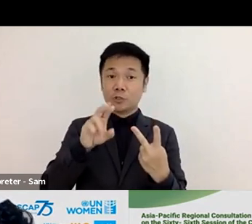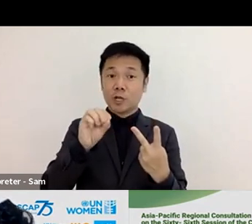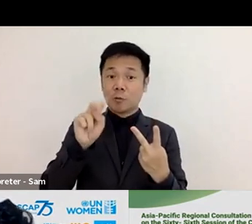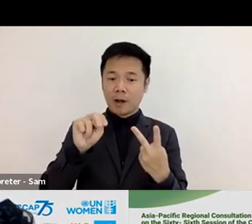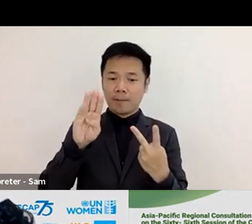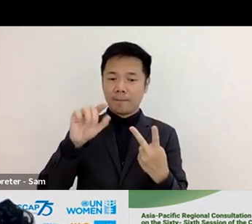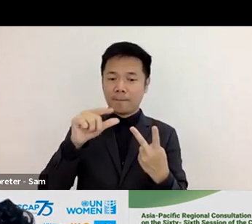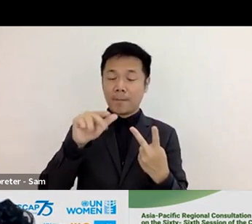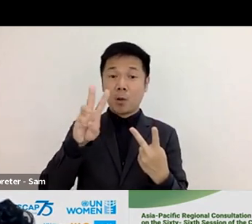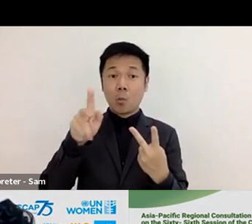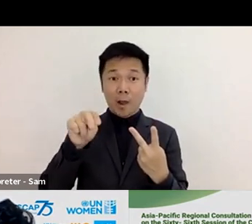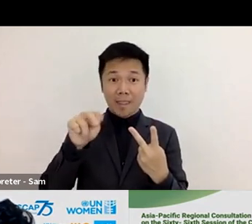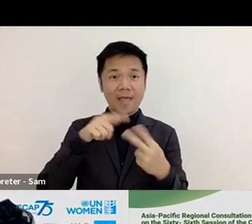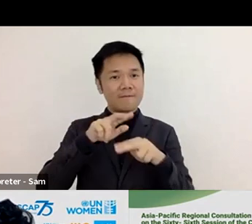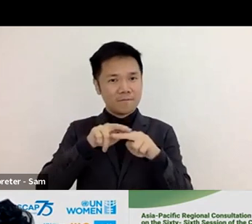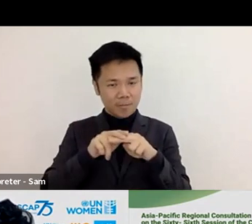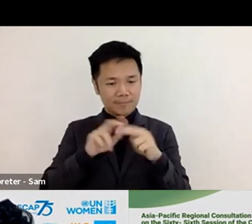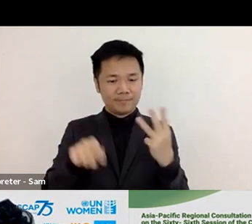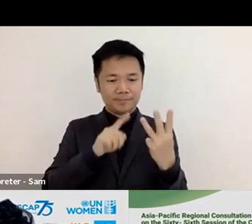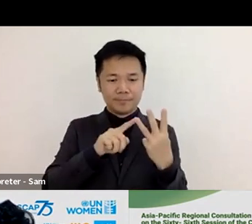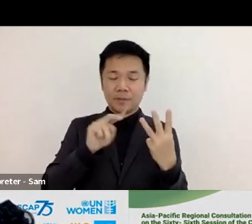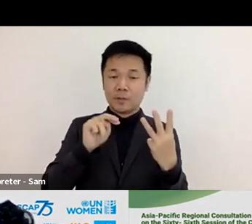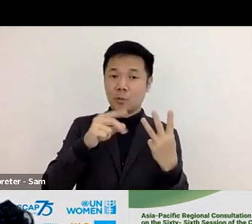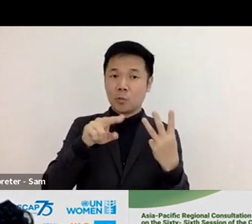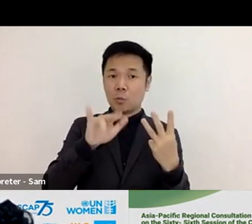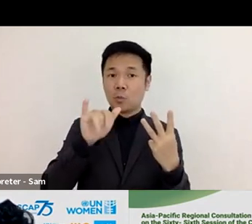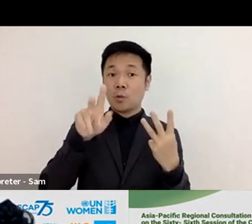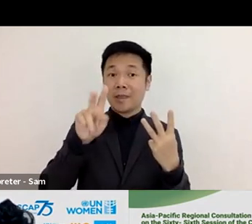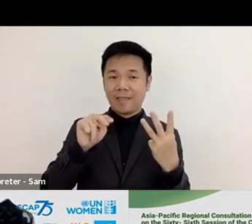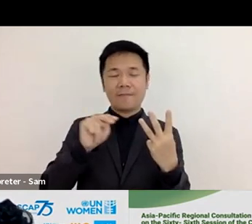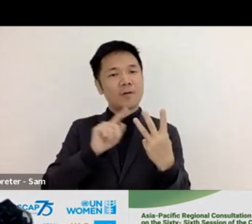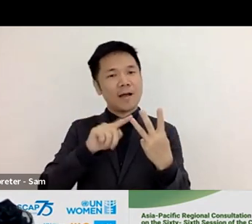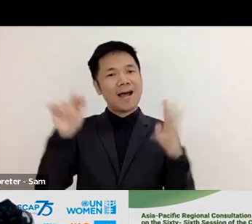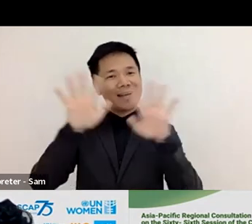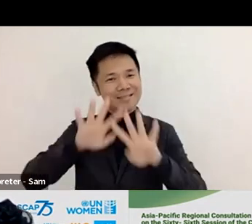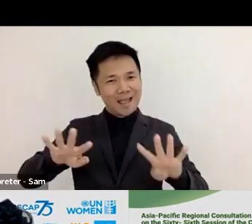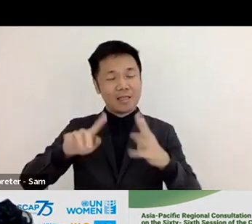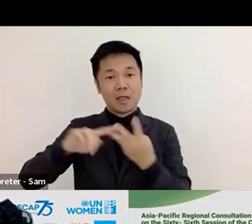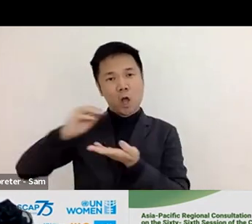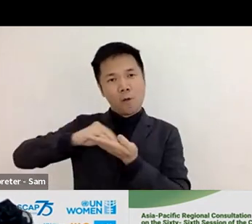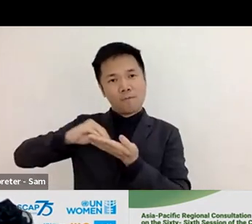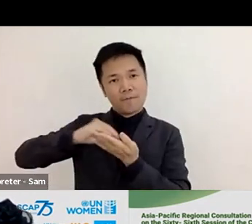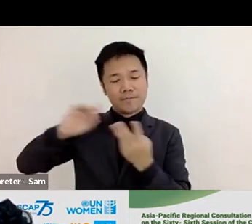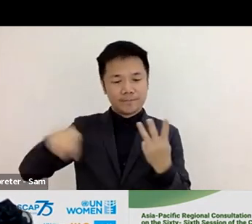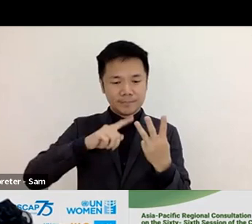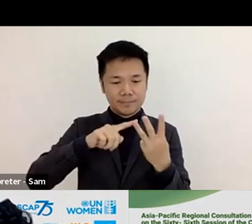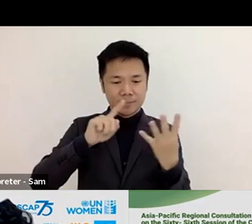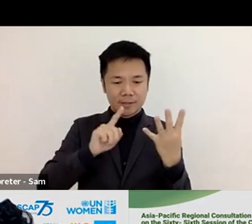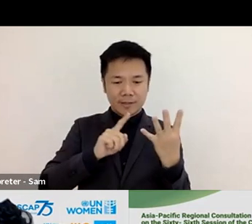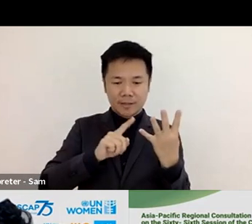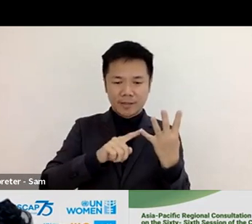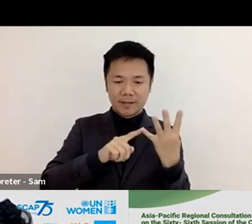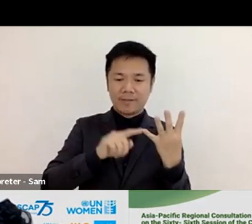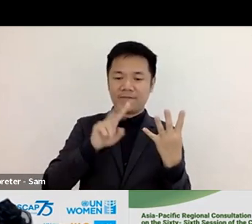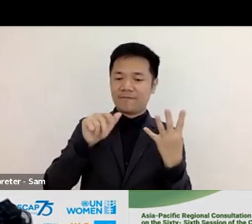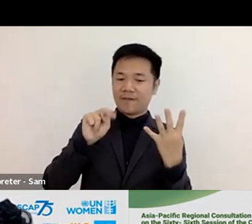from Fiji, Miguel Mongsi from the Asean Secretariat, as well as Van Ah from the Vietnam.